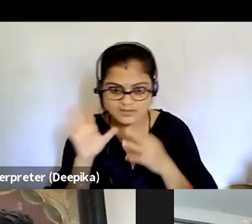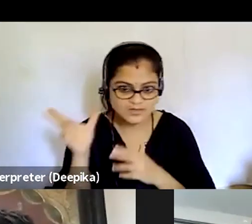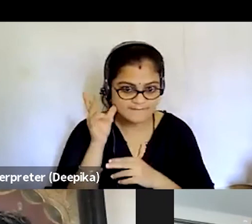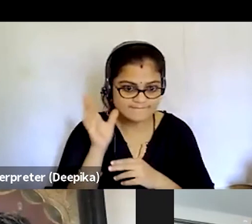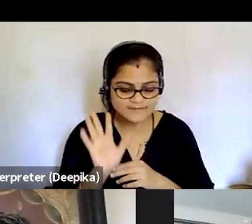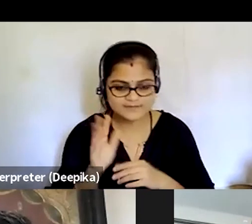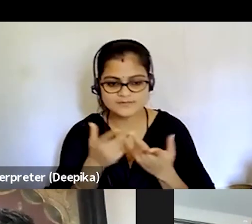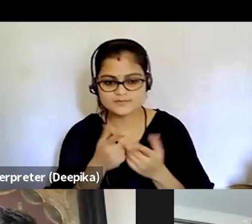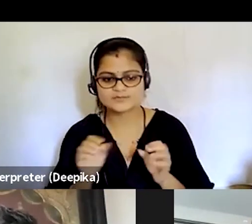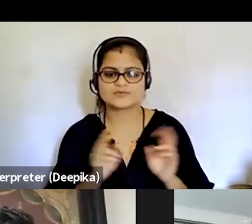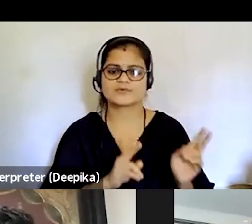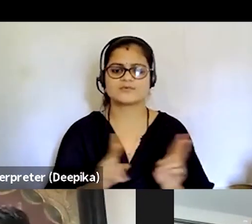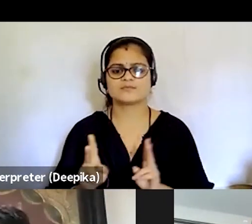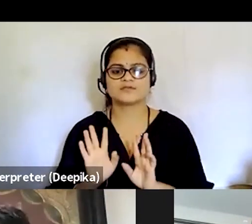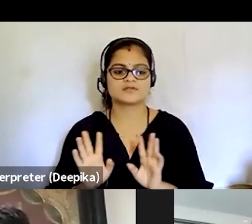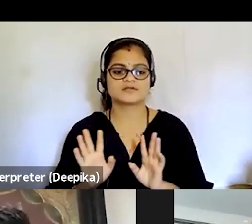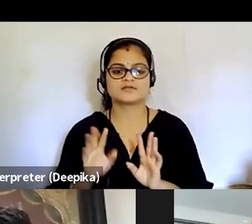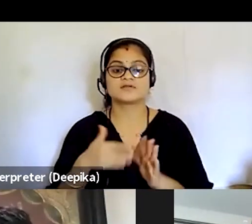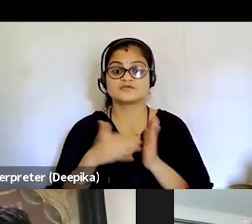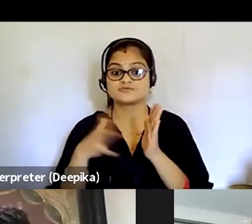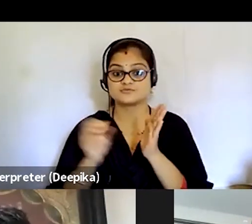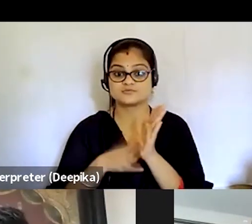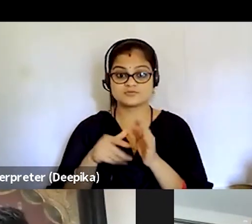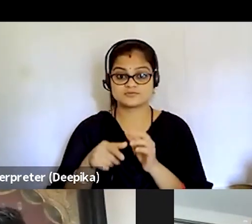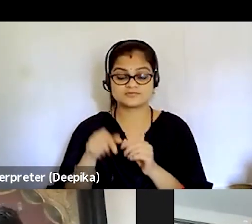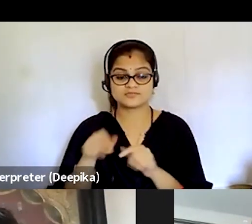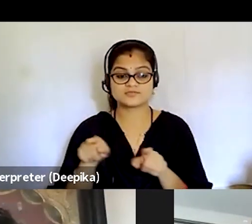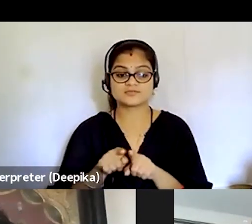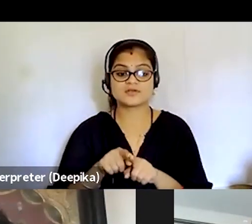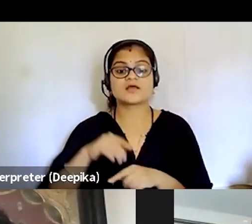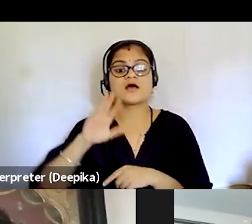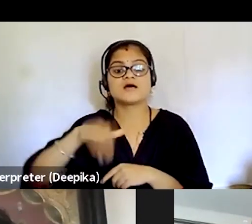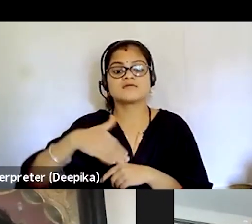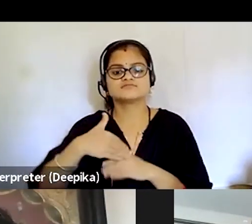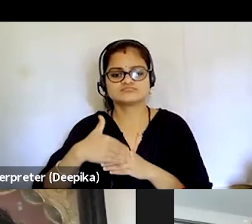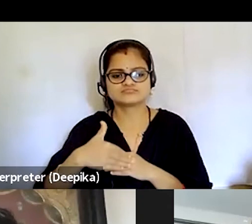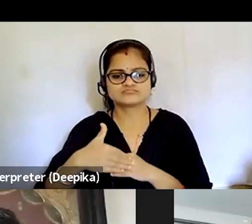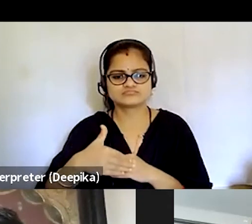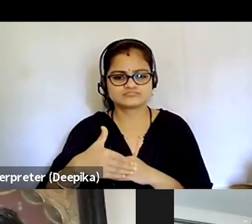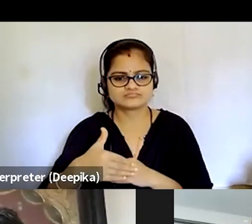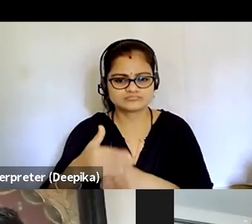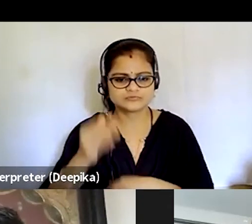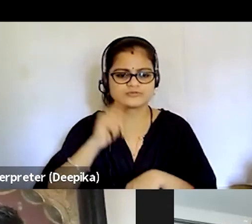Whatever, like you normally do on a Zoom call. But eventually I realized that